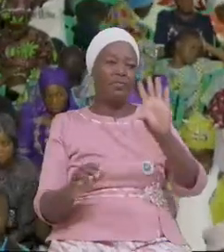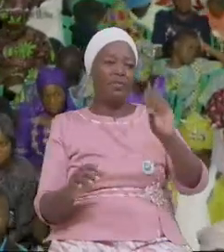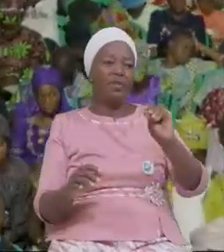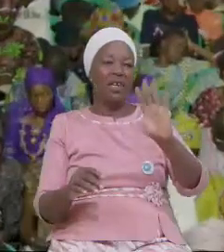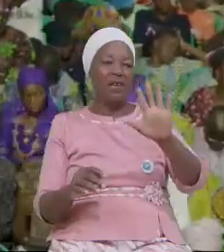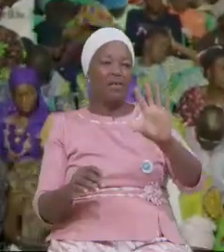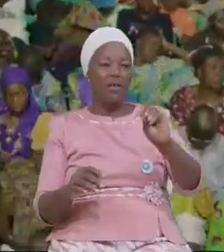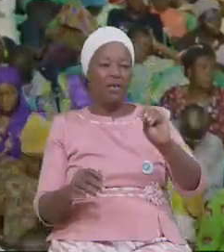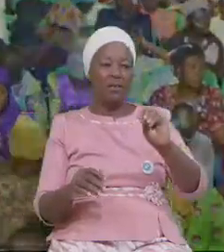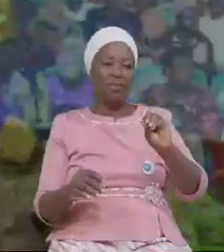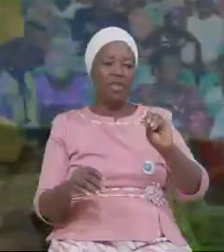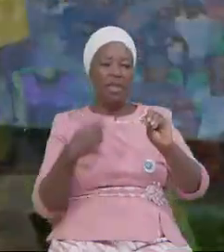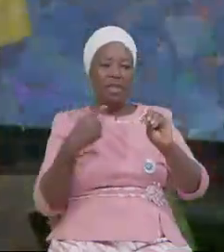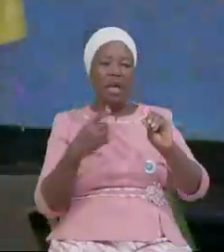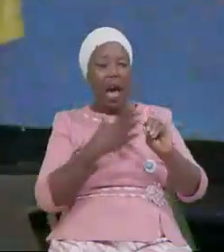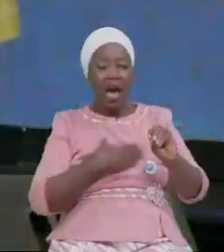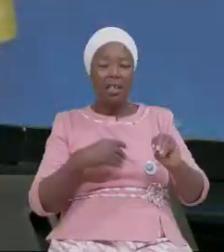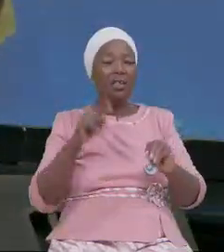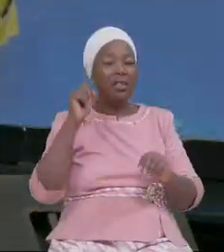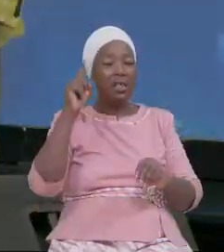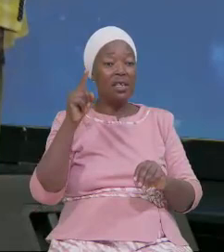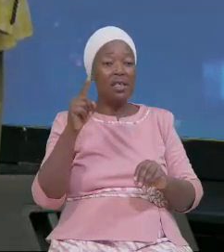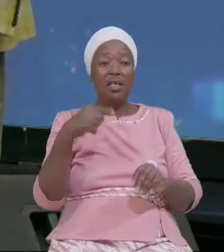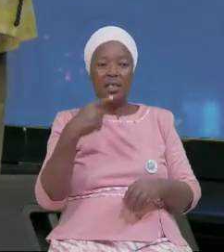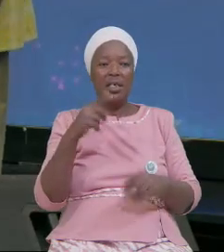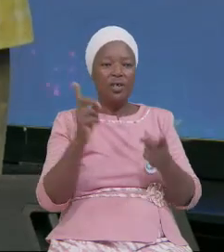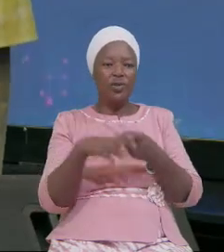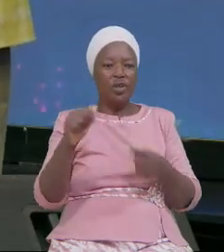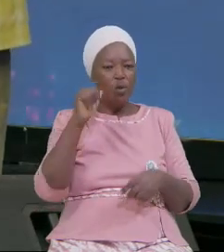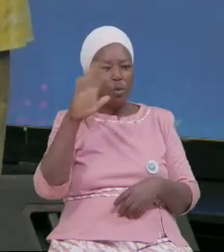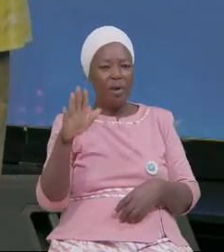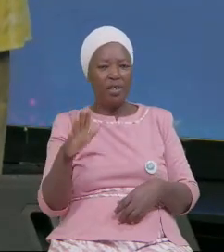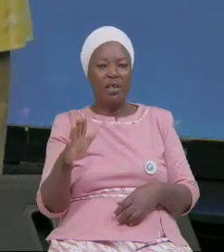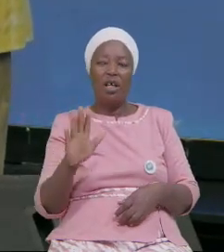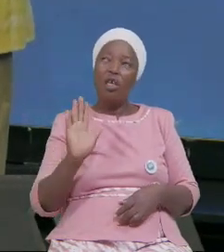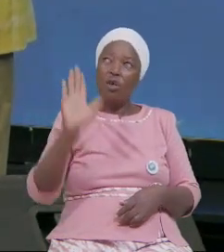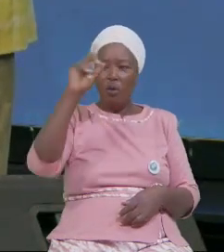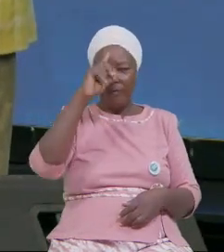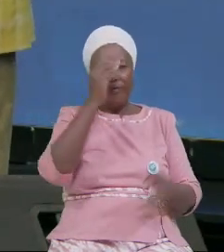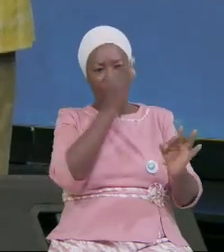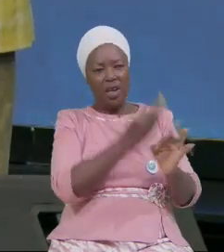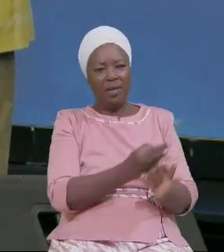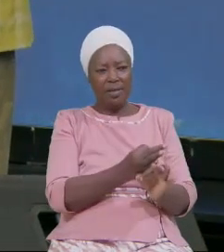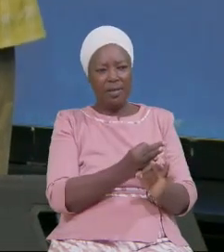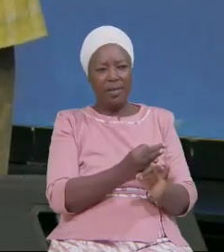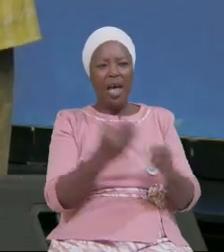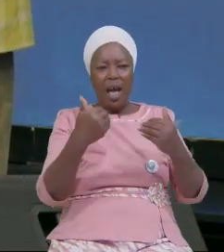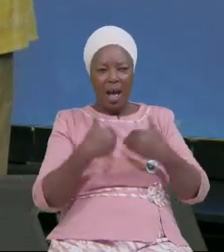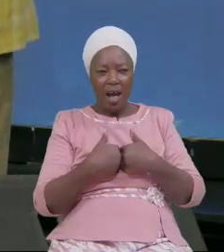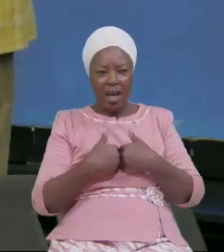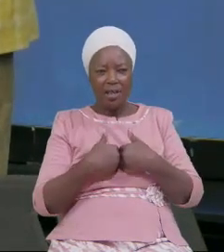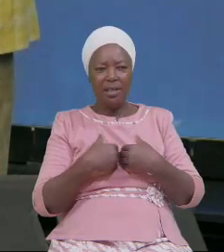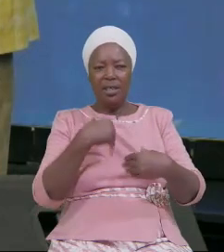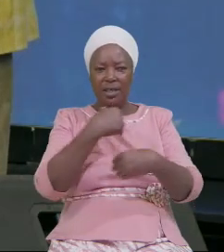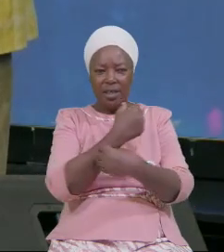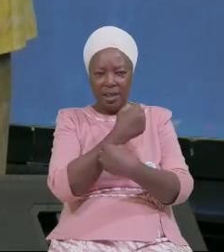it says, and he said unto the woman, thy faith has saved